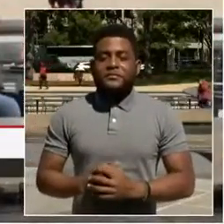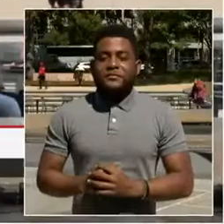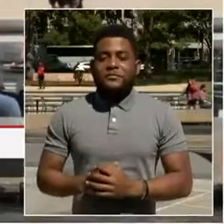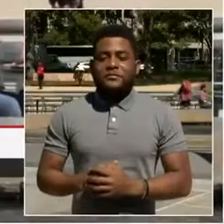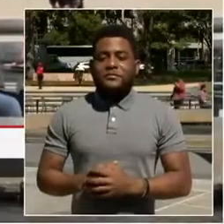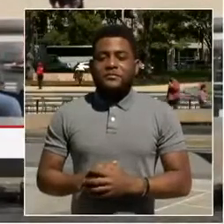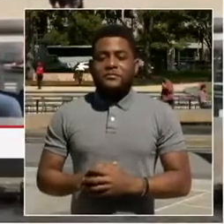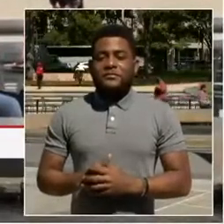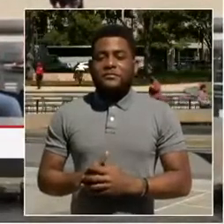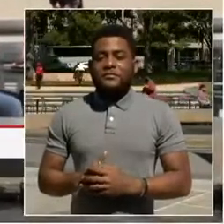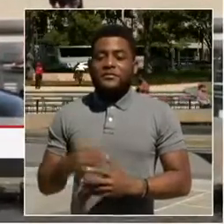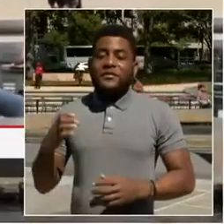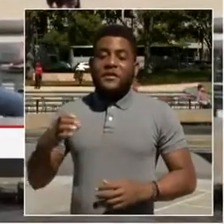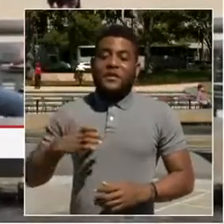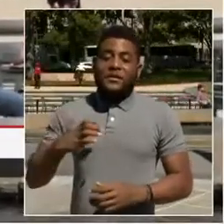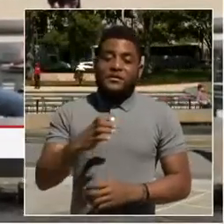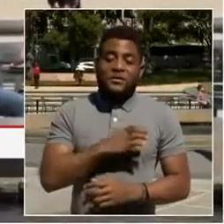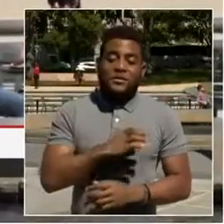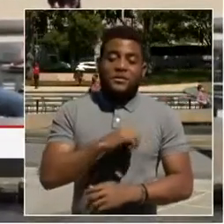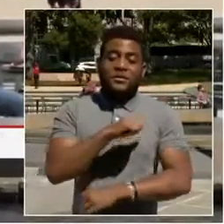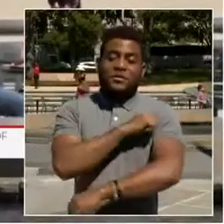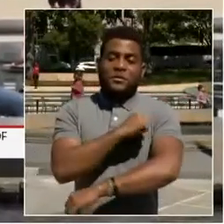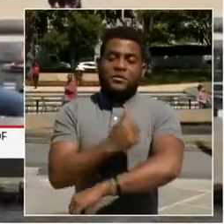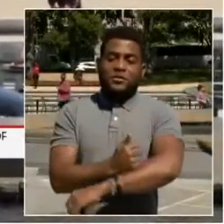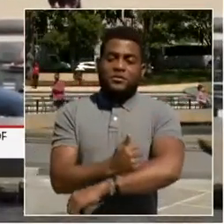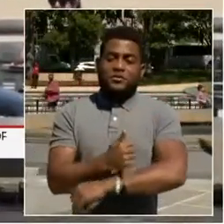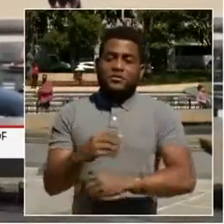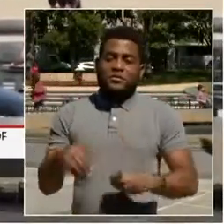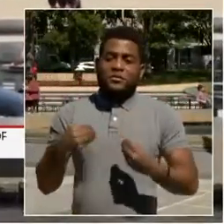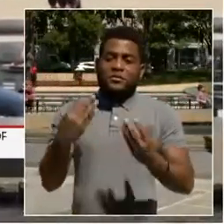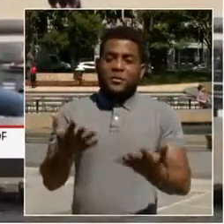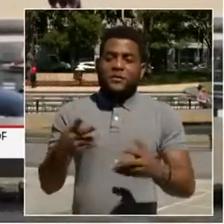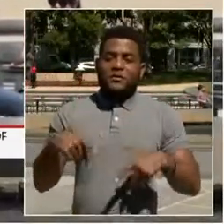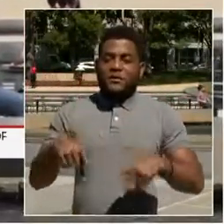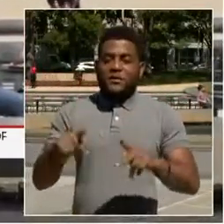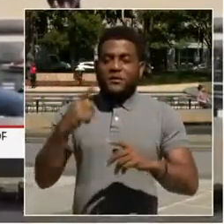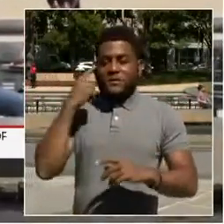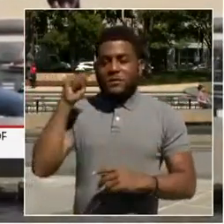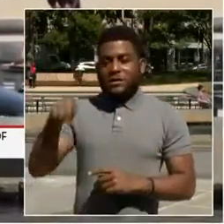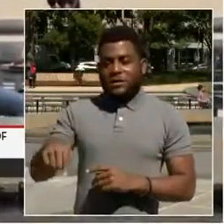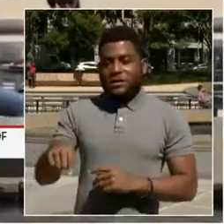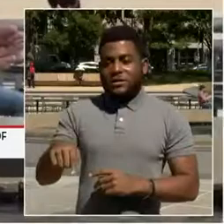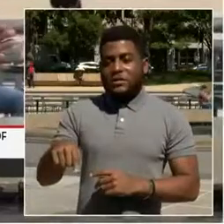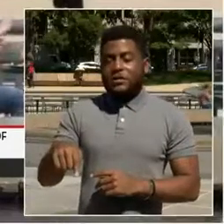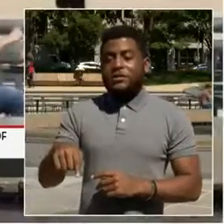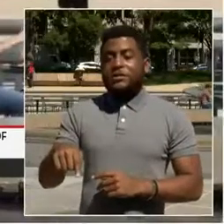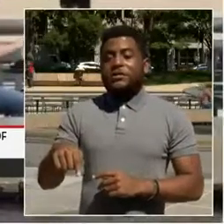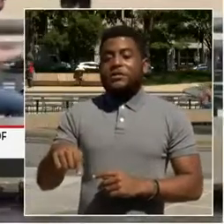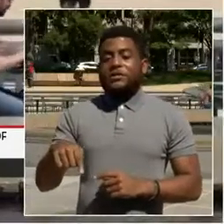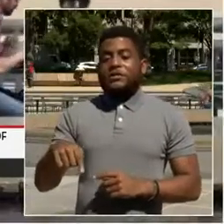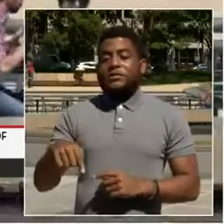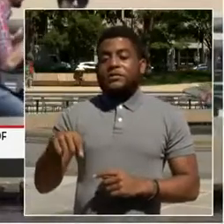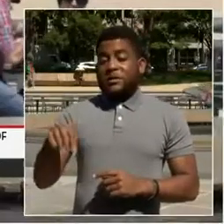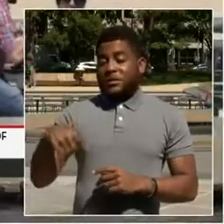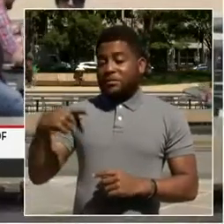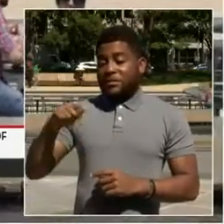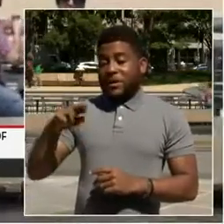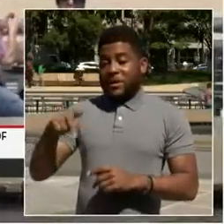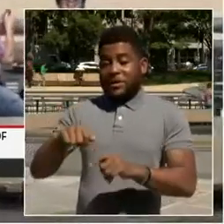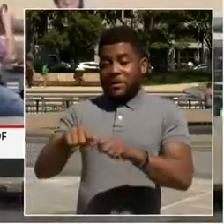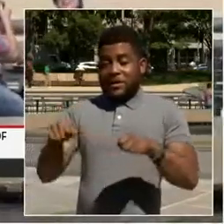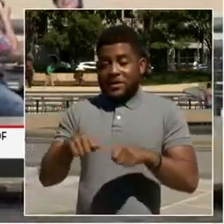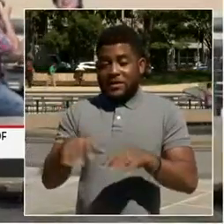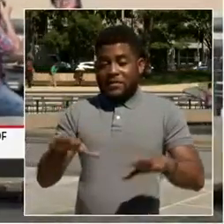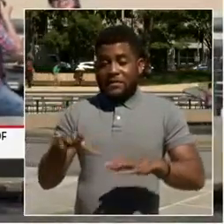Congress authorized this park for public purposes in 1819. Look how long